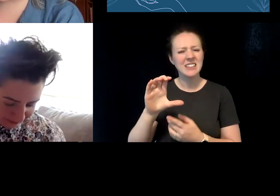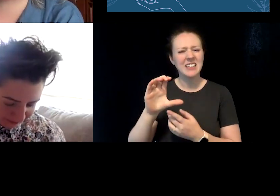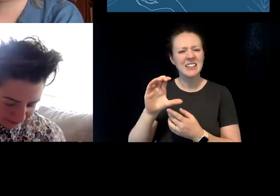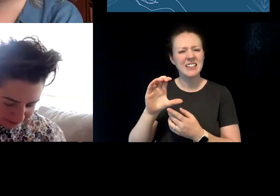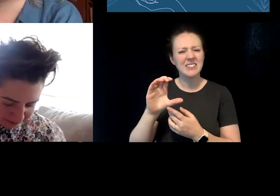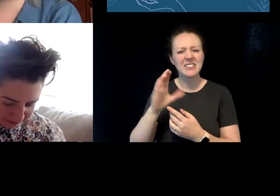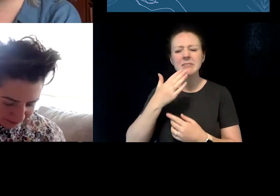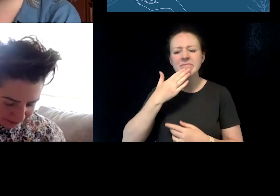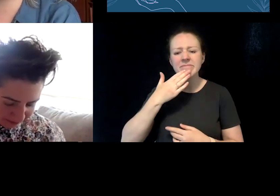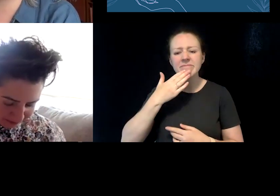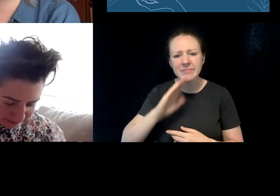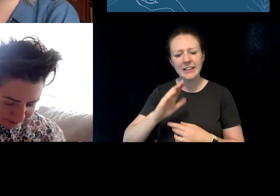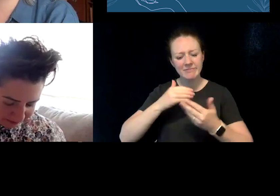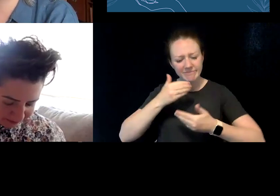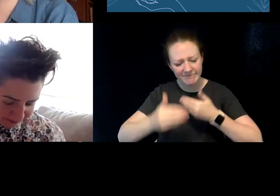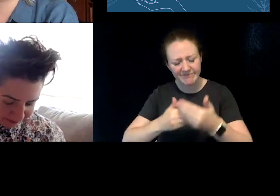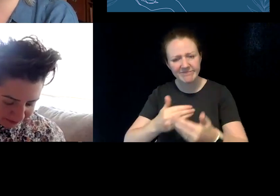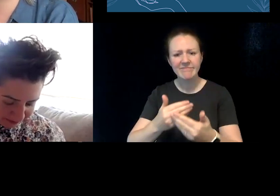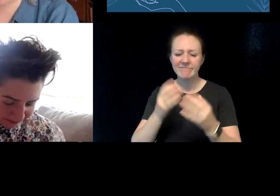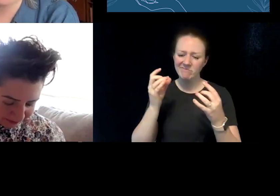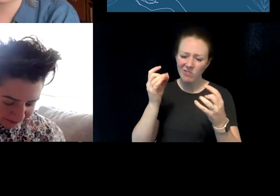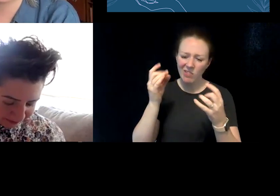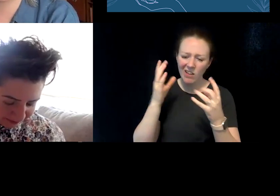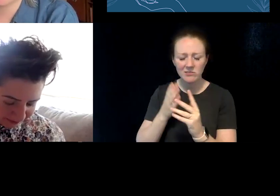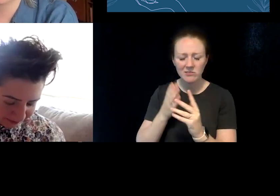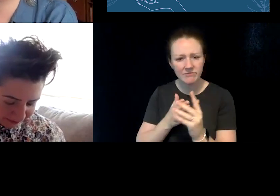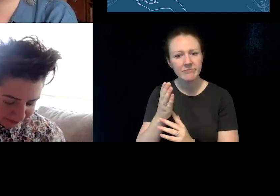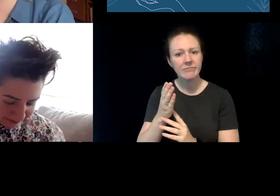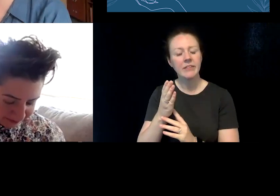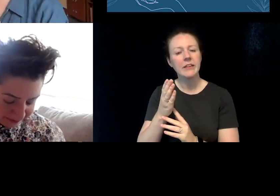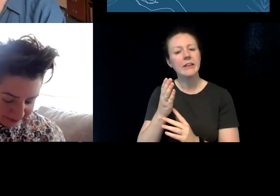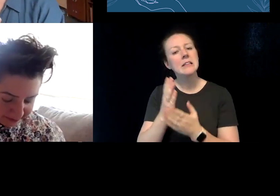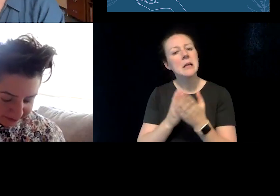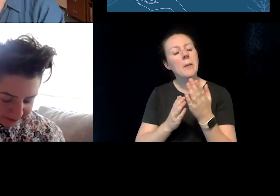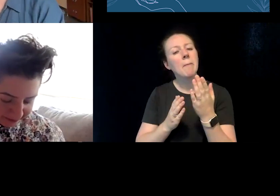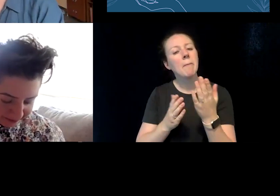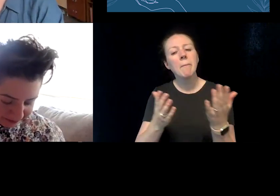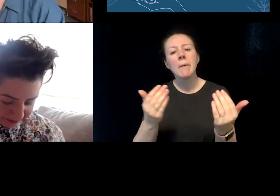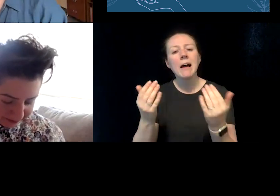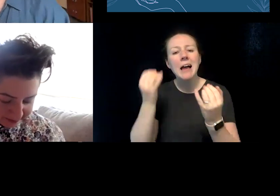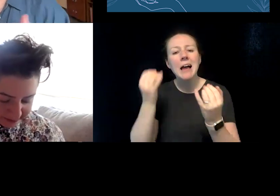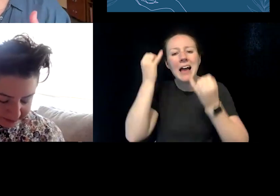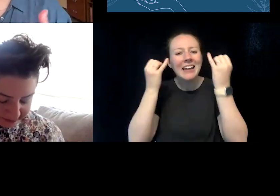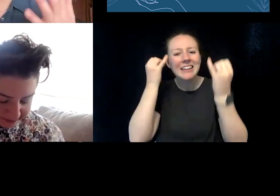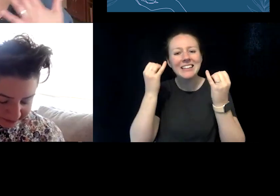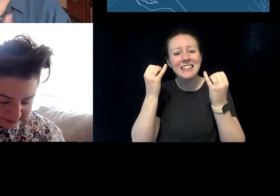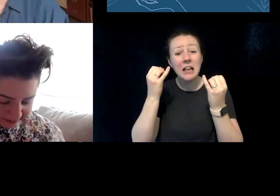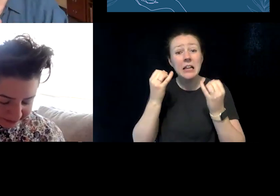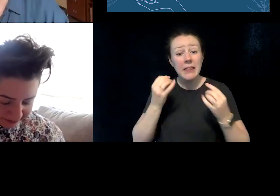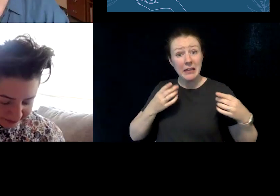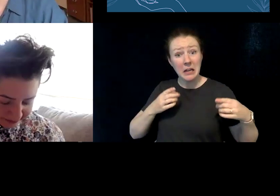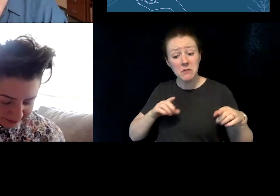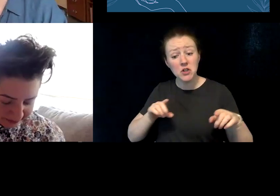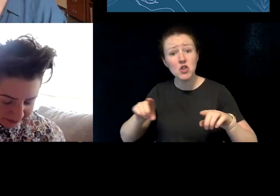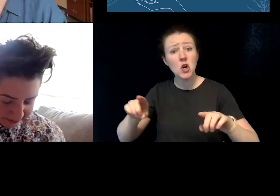time, and looking for ideas about how to stop such toxic processes while in the thick of it, in a